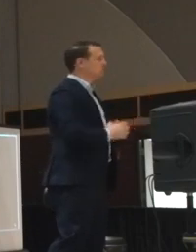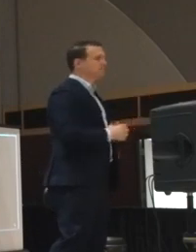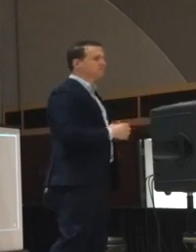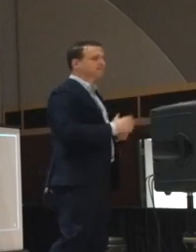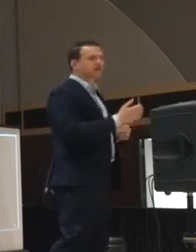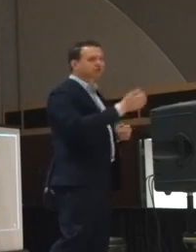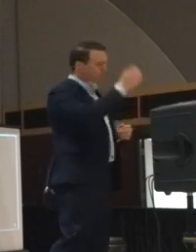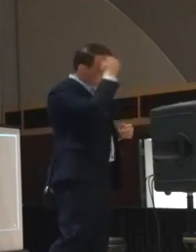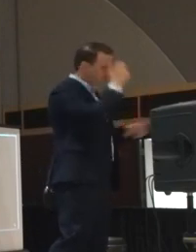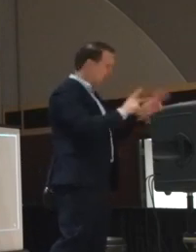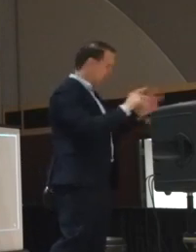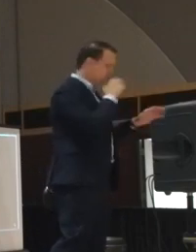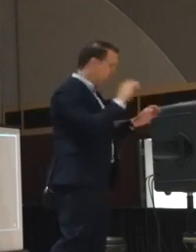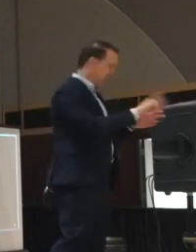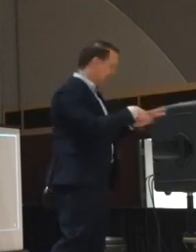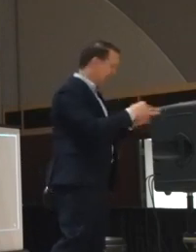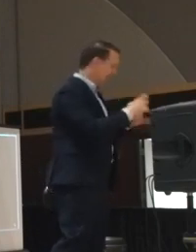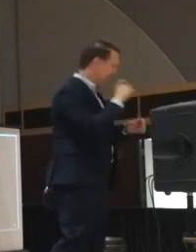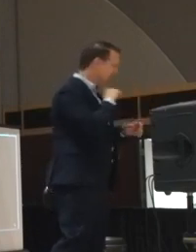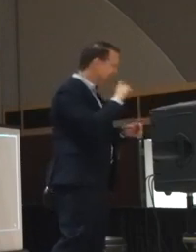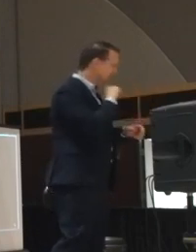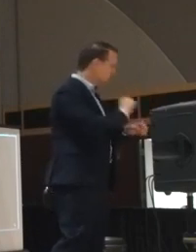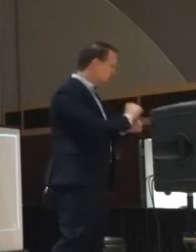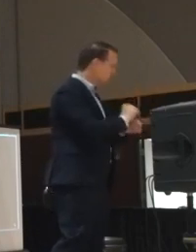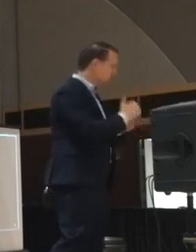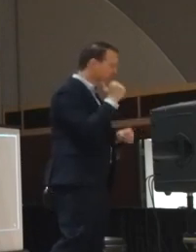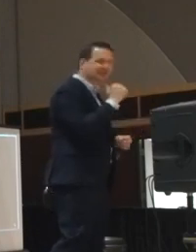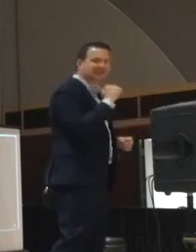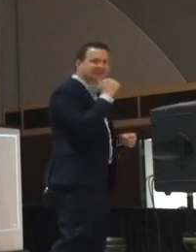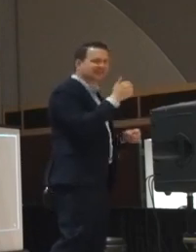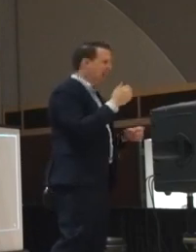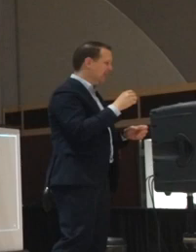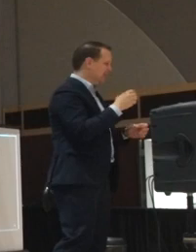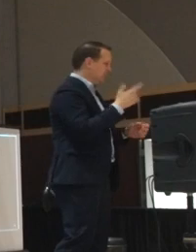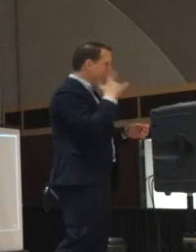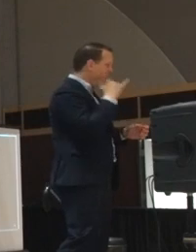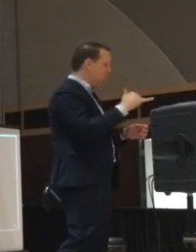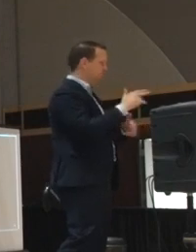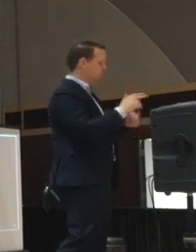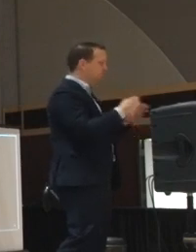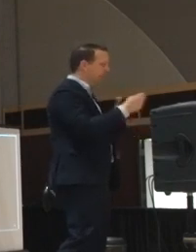Yeah, stupid people don't do that kind of steel work. This is not building a shopping center. All